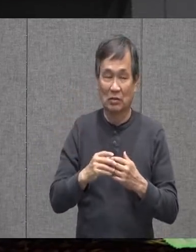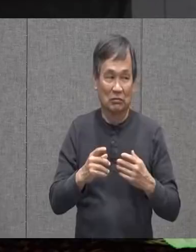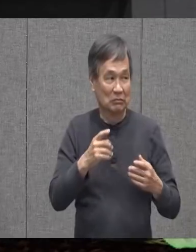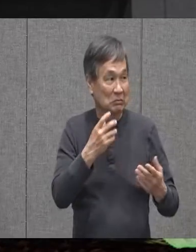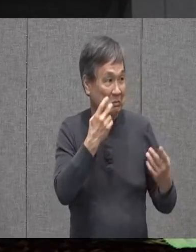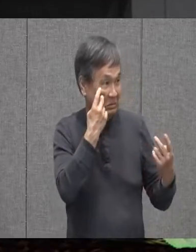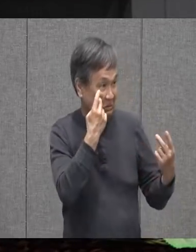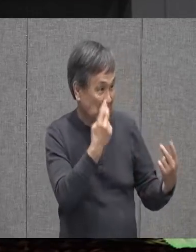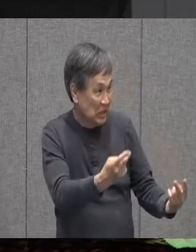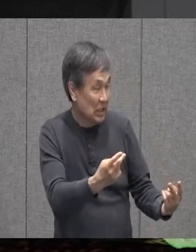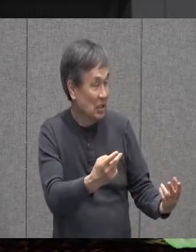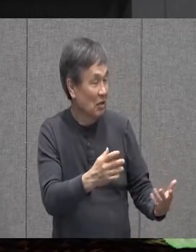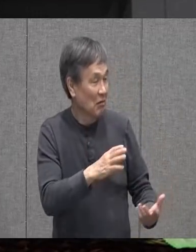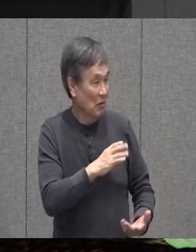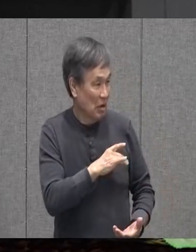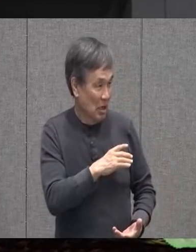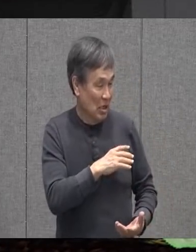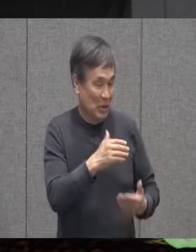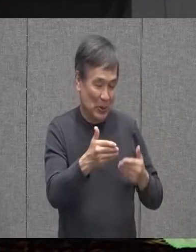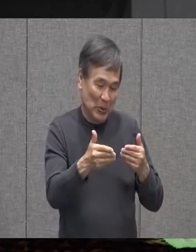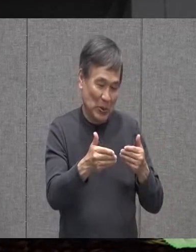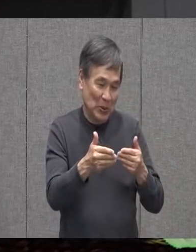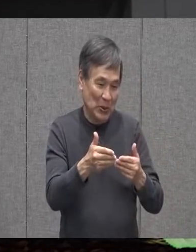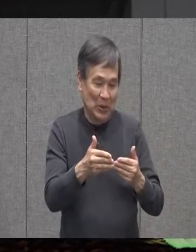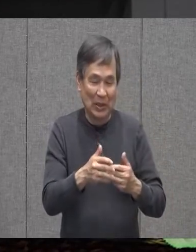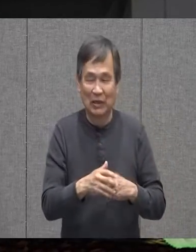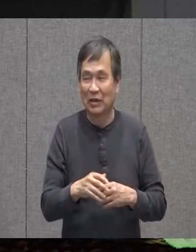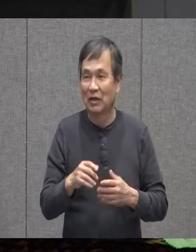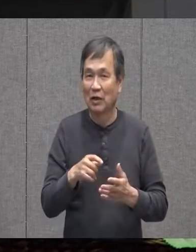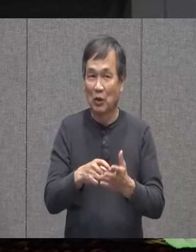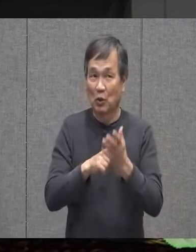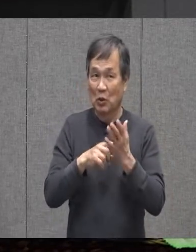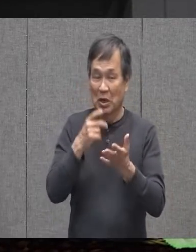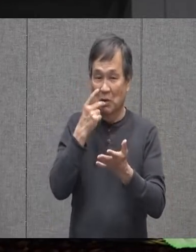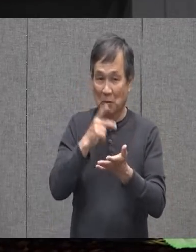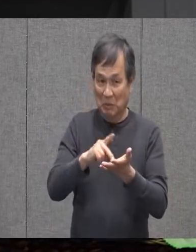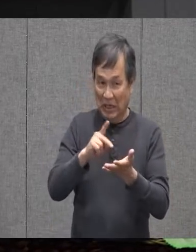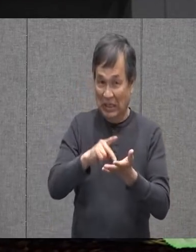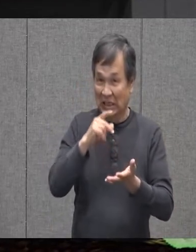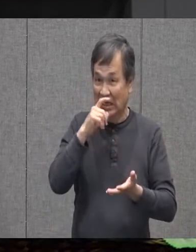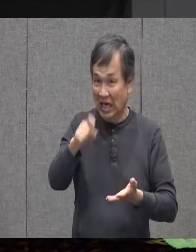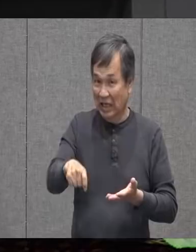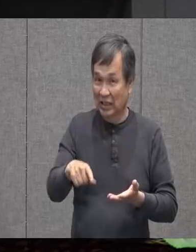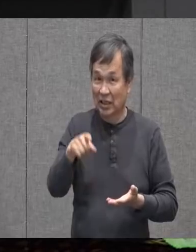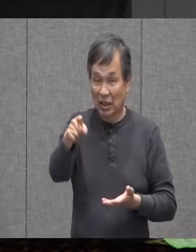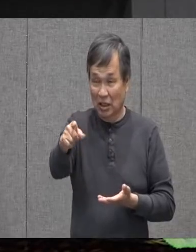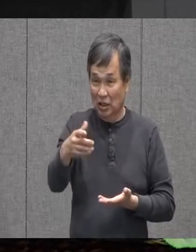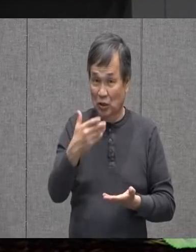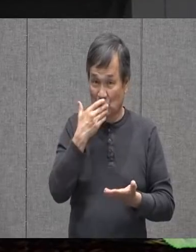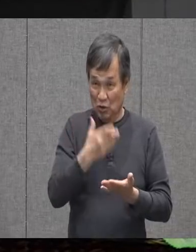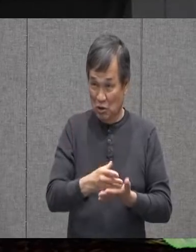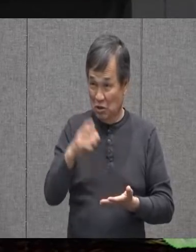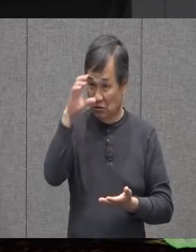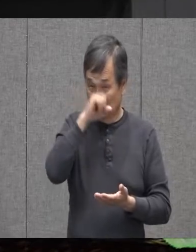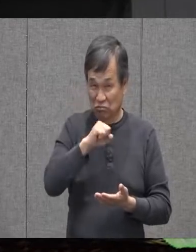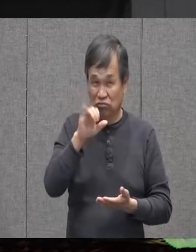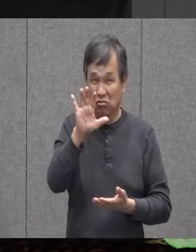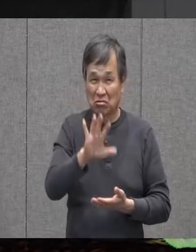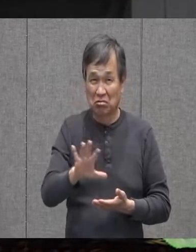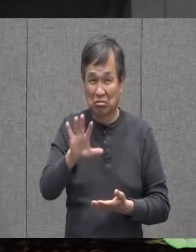I was close again, and I didn't even need a pencil. He is a really good estimator, isn't he?